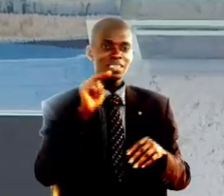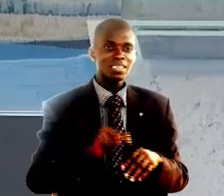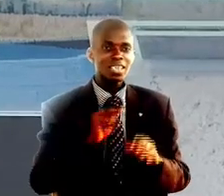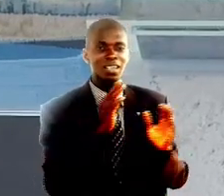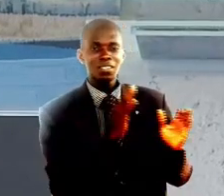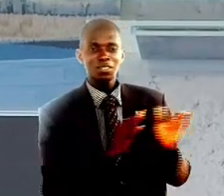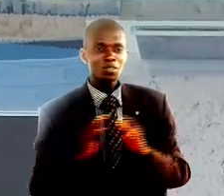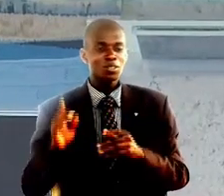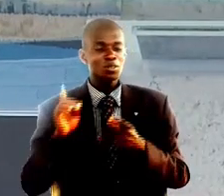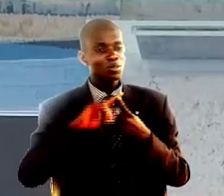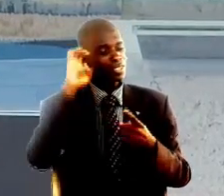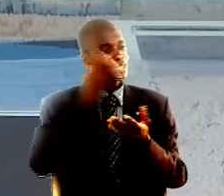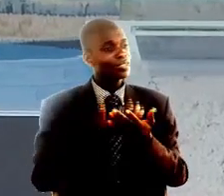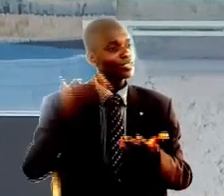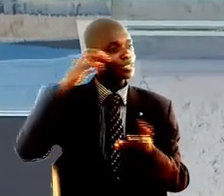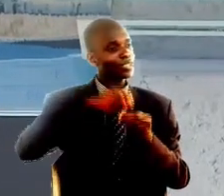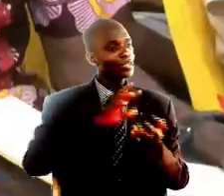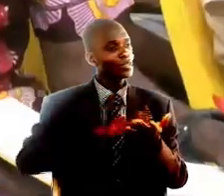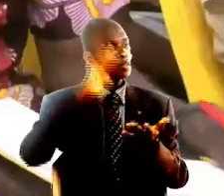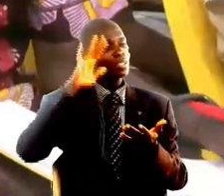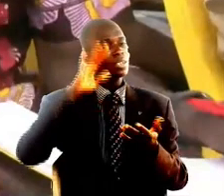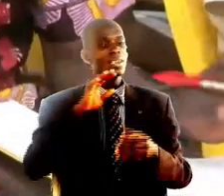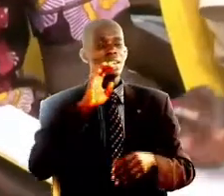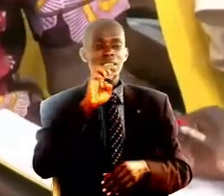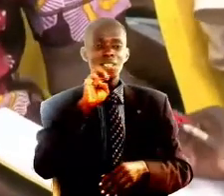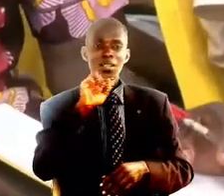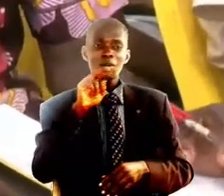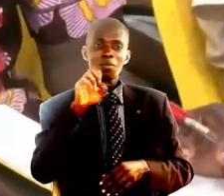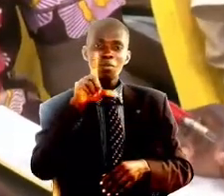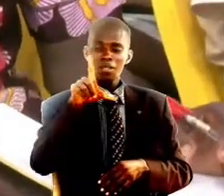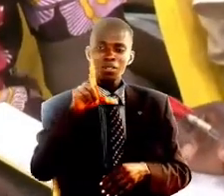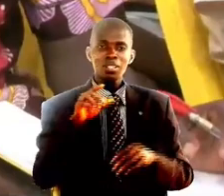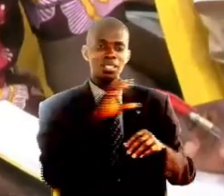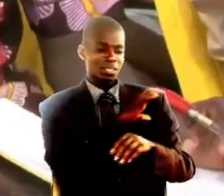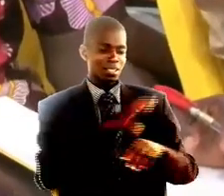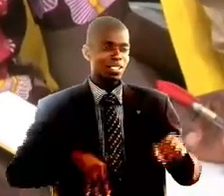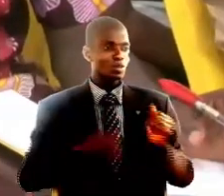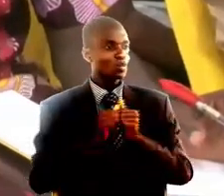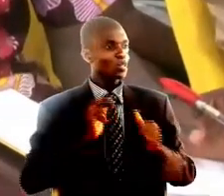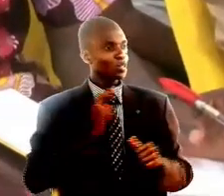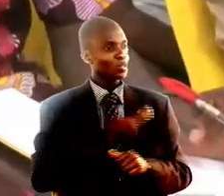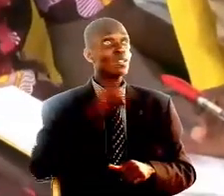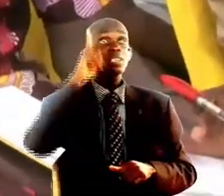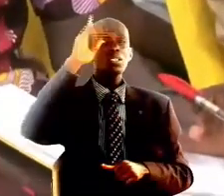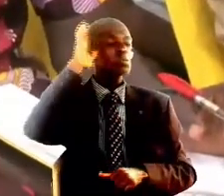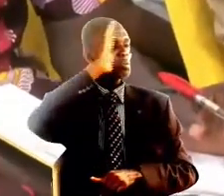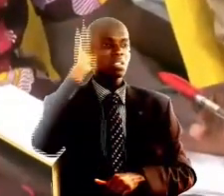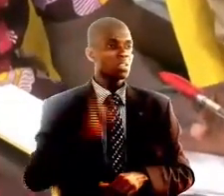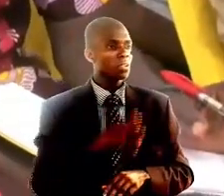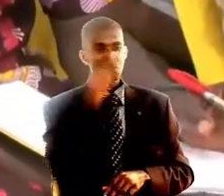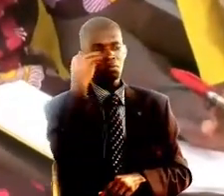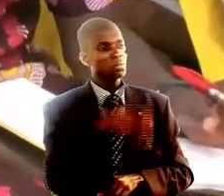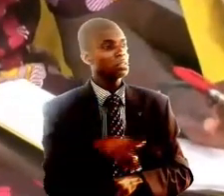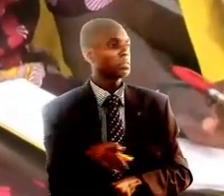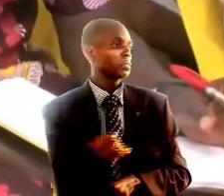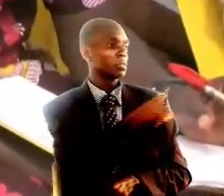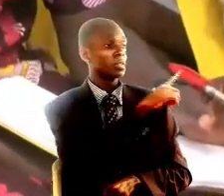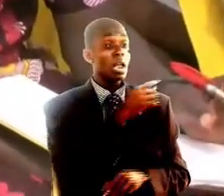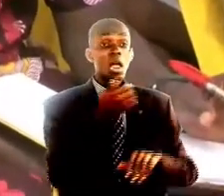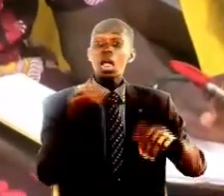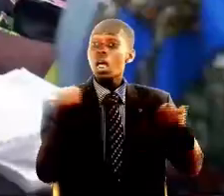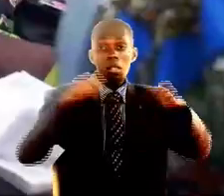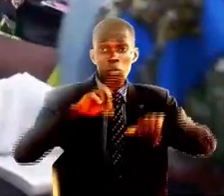Jesus. Emmanuel, God with us. I will never leave you. I will never forsake you. Anywhere you